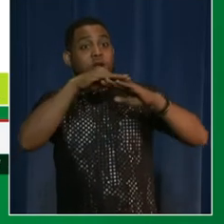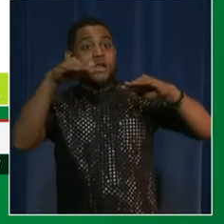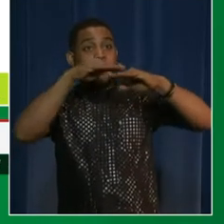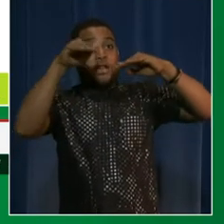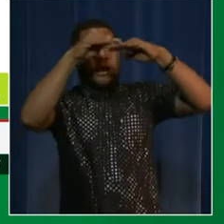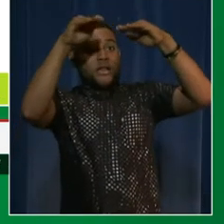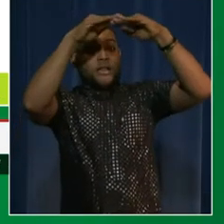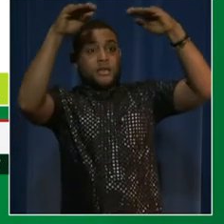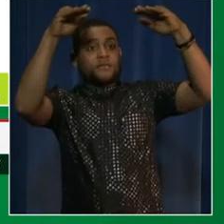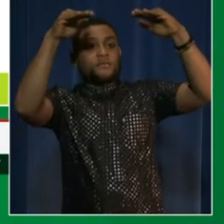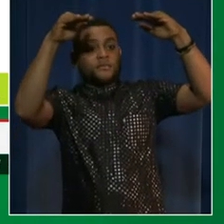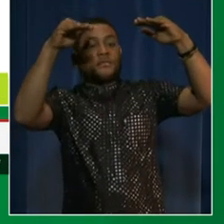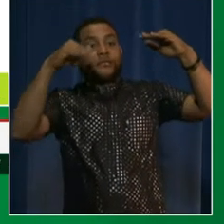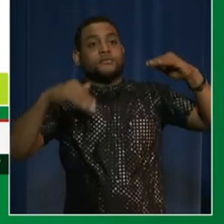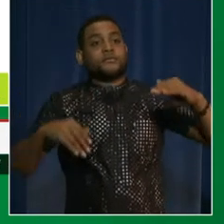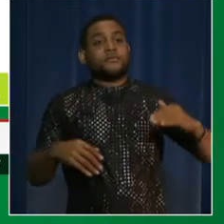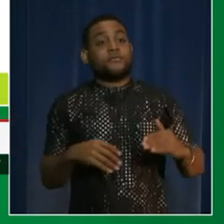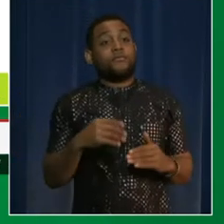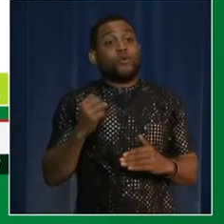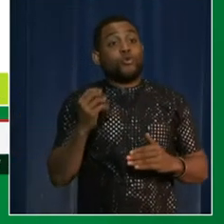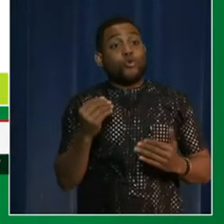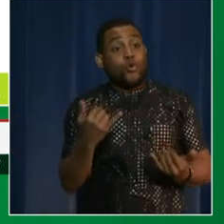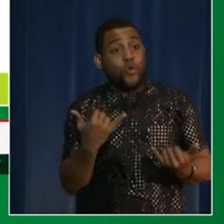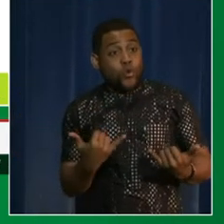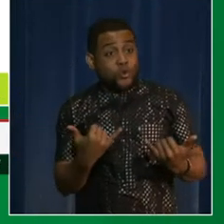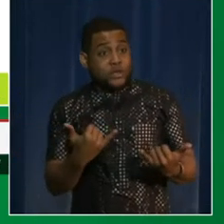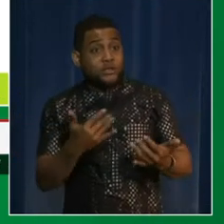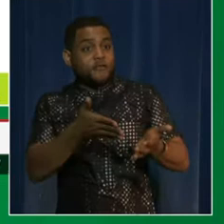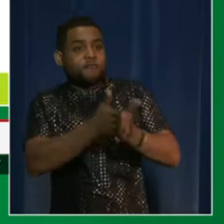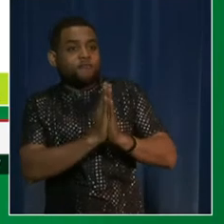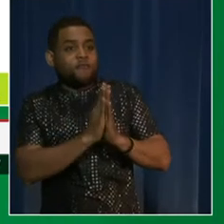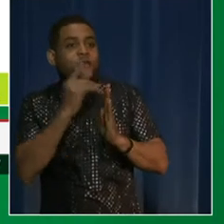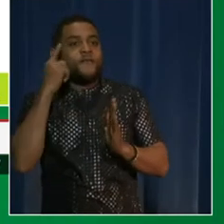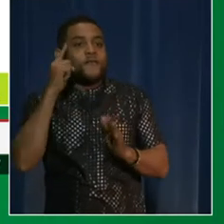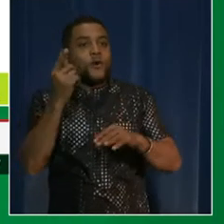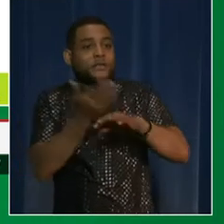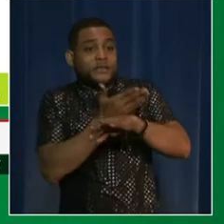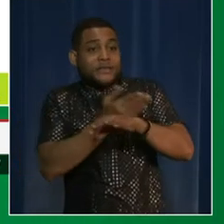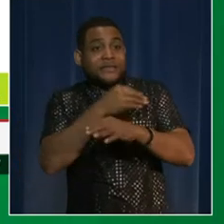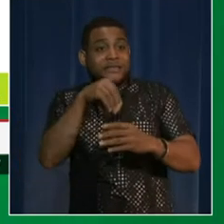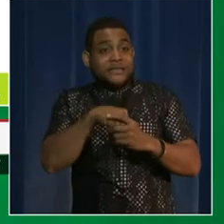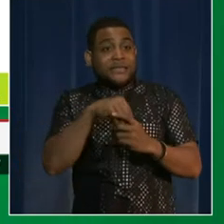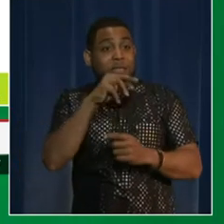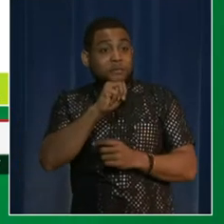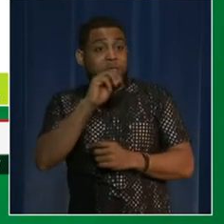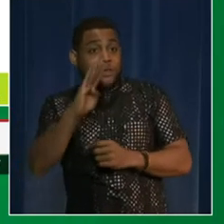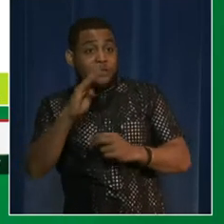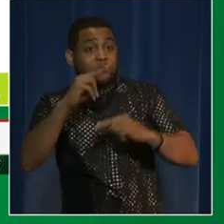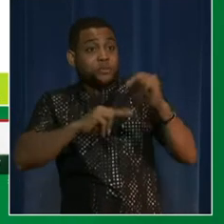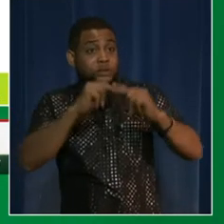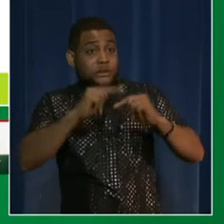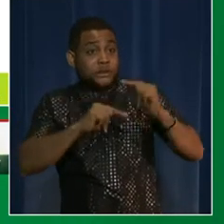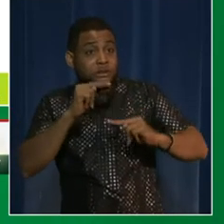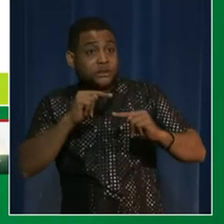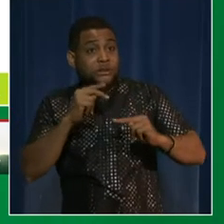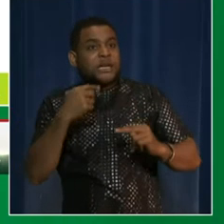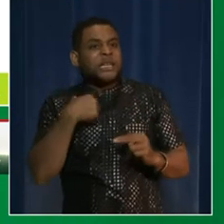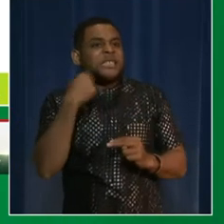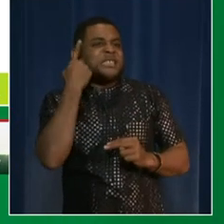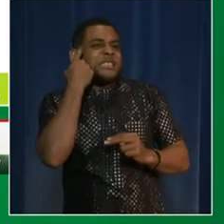Currently, the solicitation for the renovations at the Marion Barry Building have been advertised as of the 18th of this